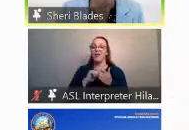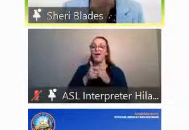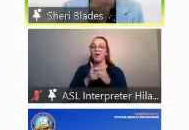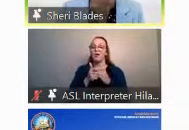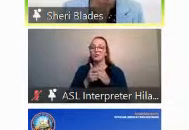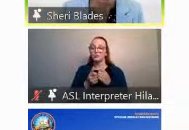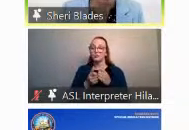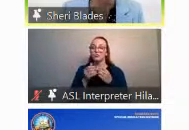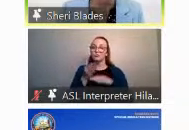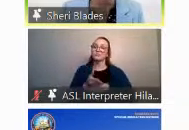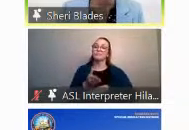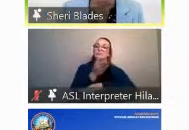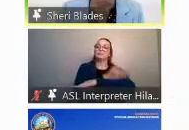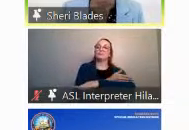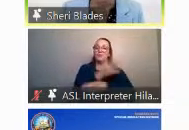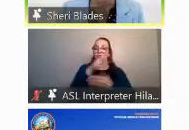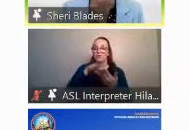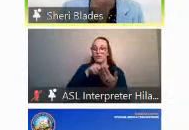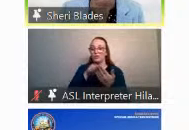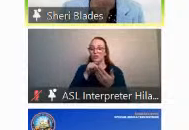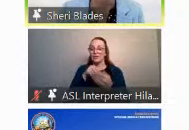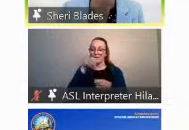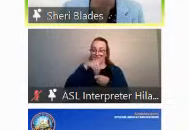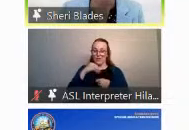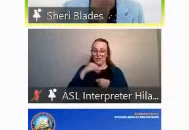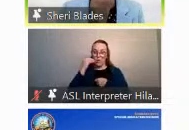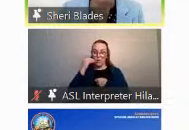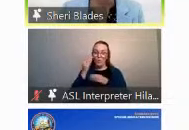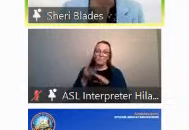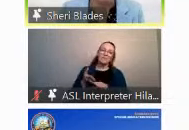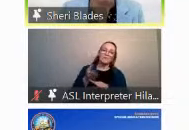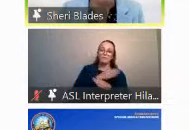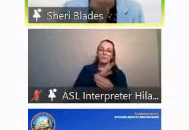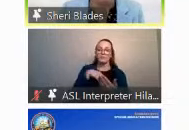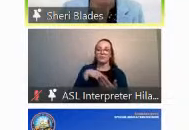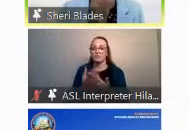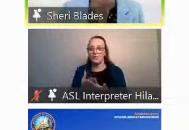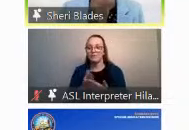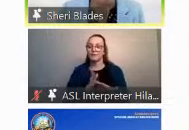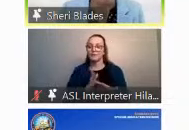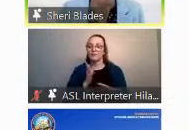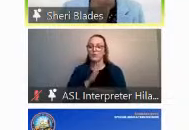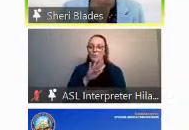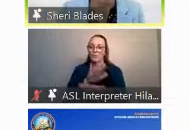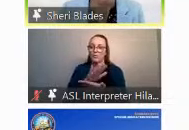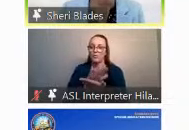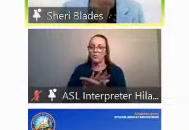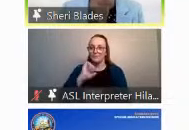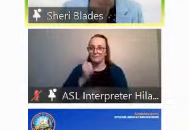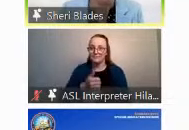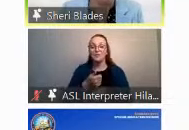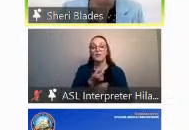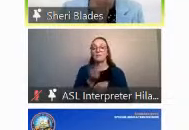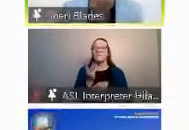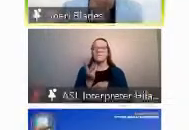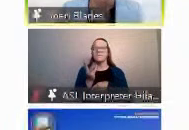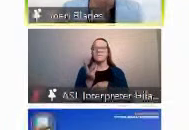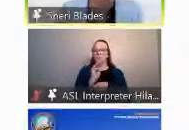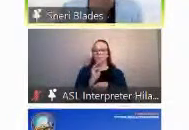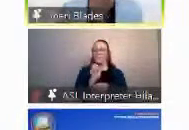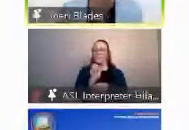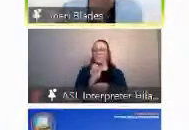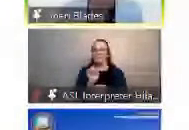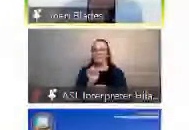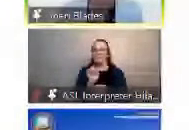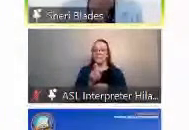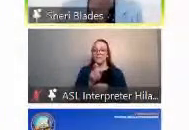home prior to entering a formal school setting. Several Mixtec families discussed how valuable